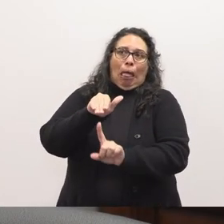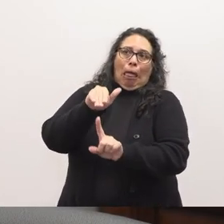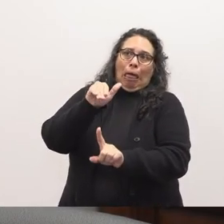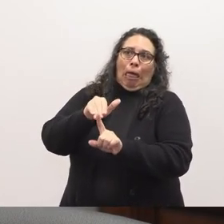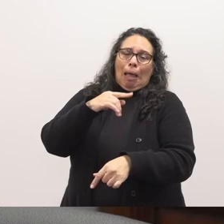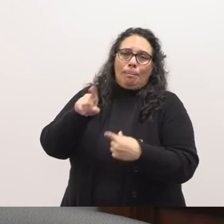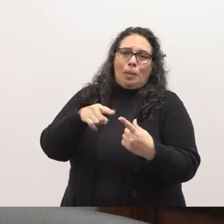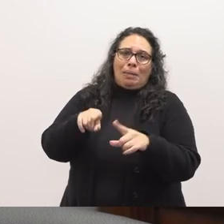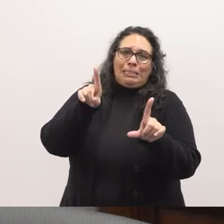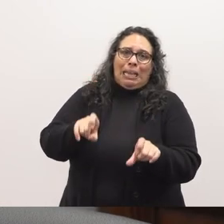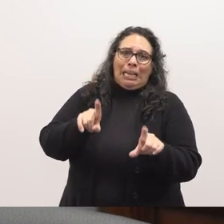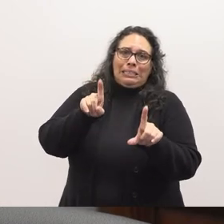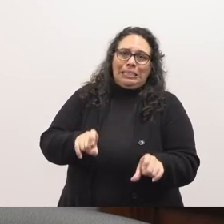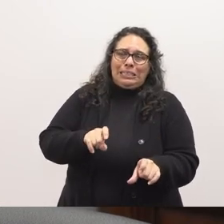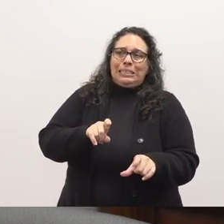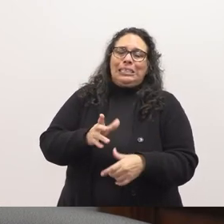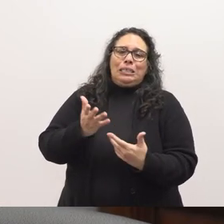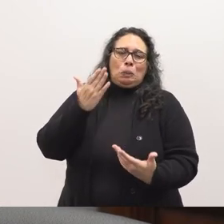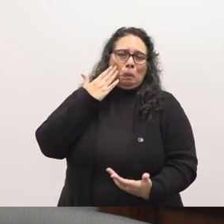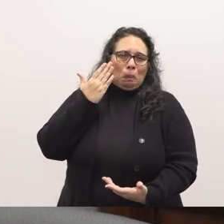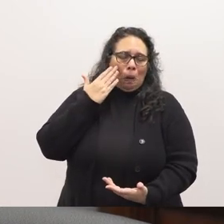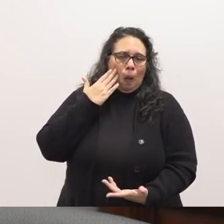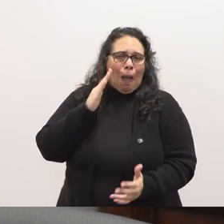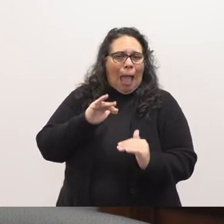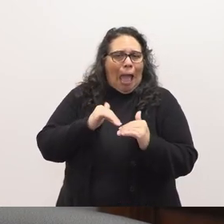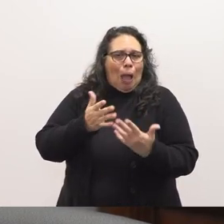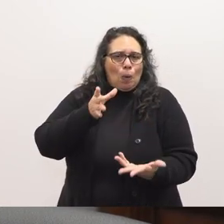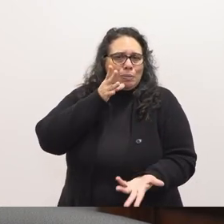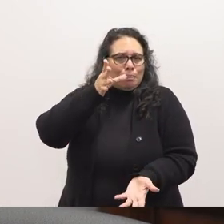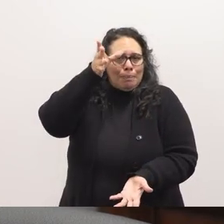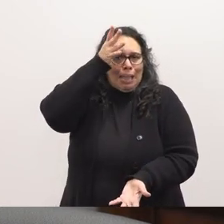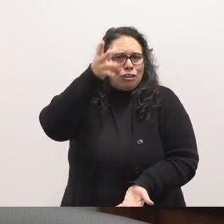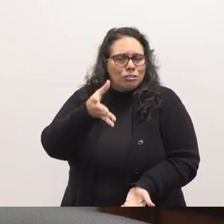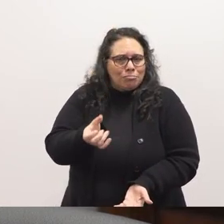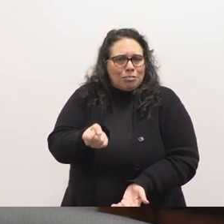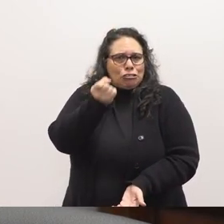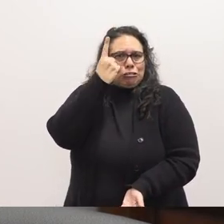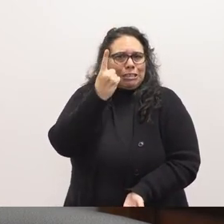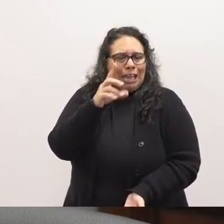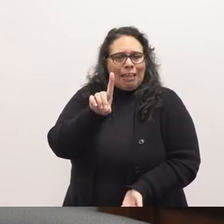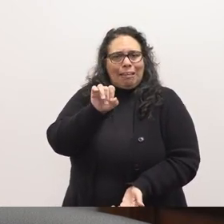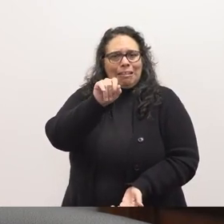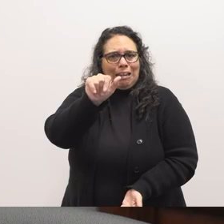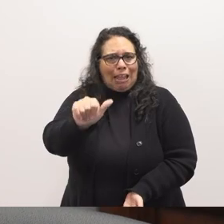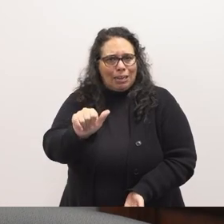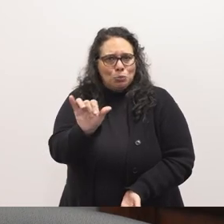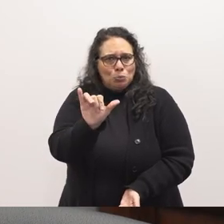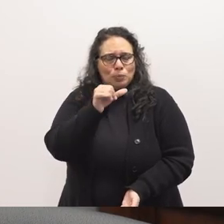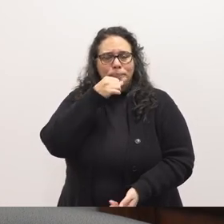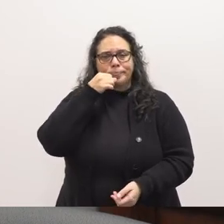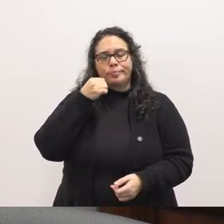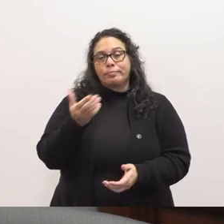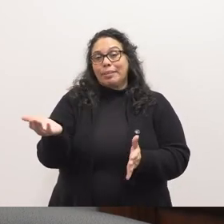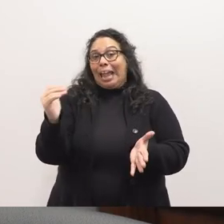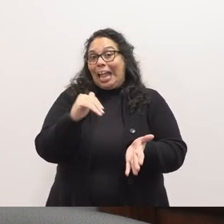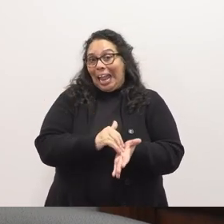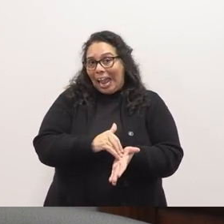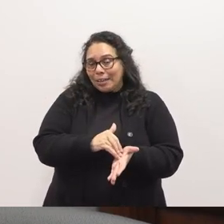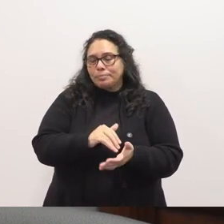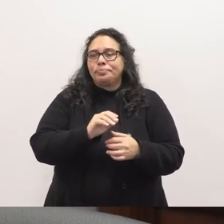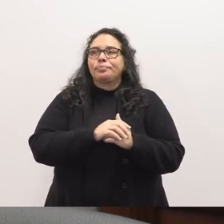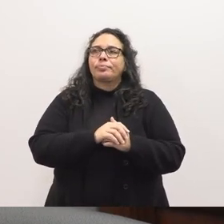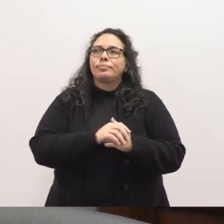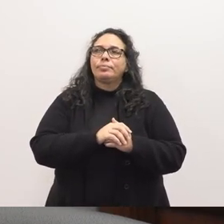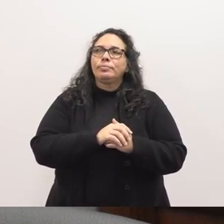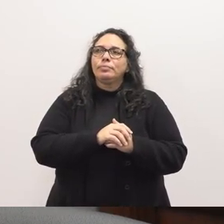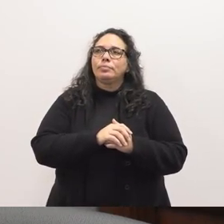mid-year, end of year, how we can help parents to make sense of that data. And again, with the thinking that